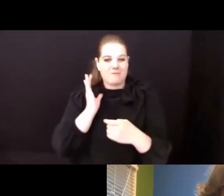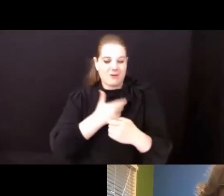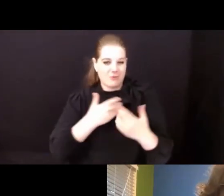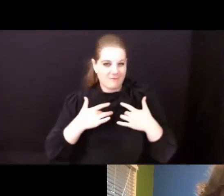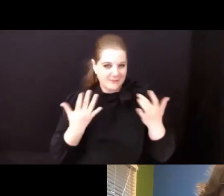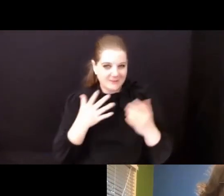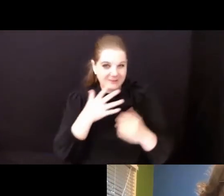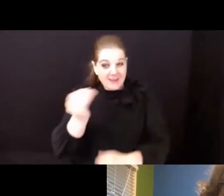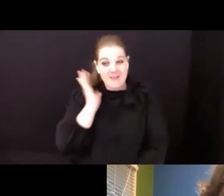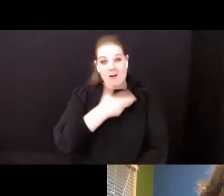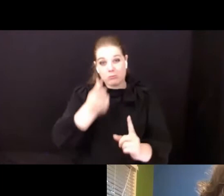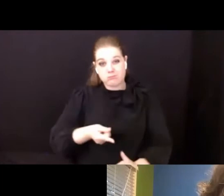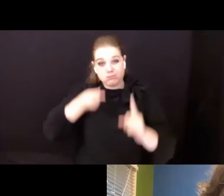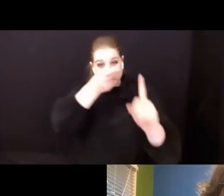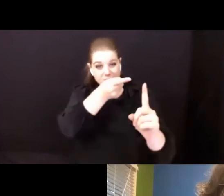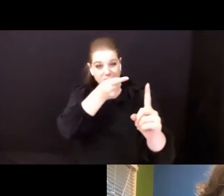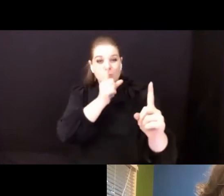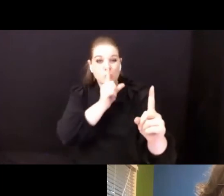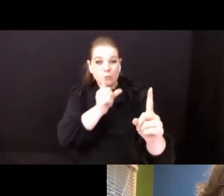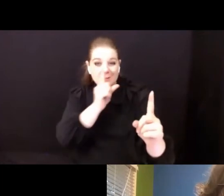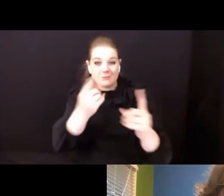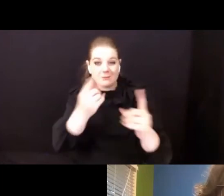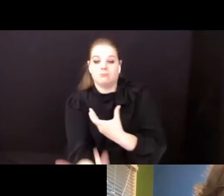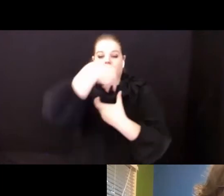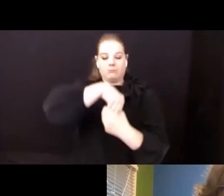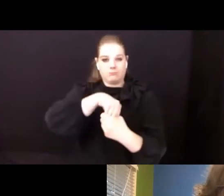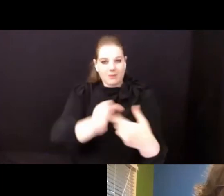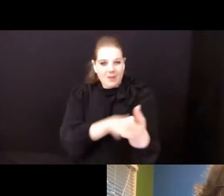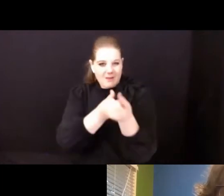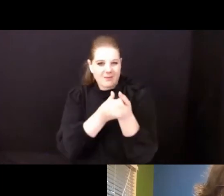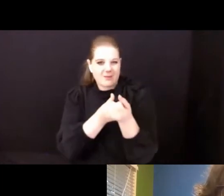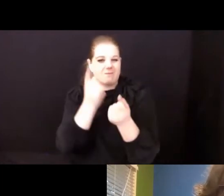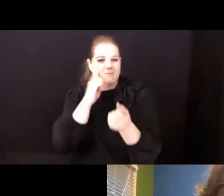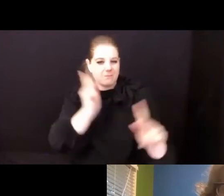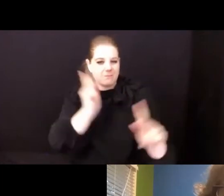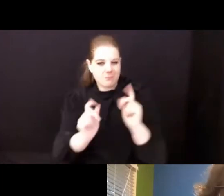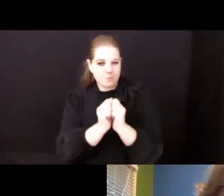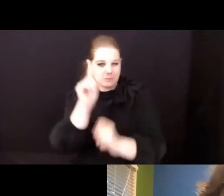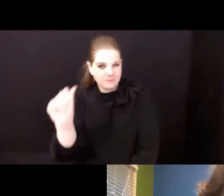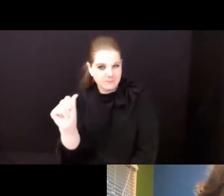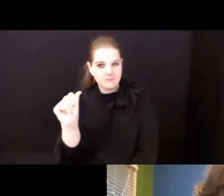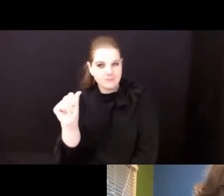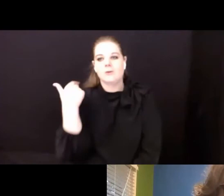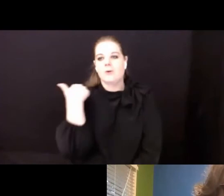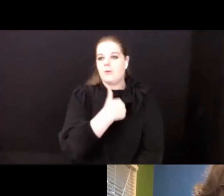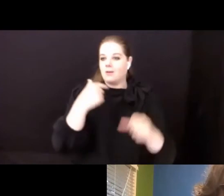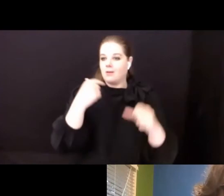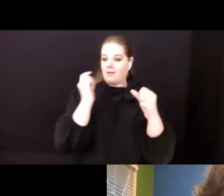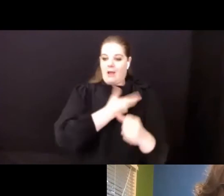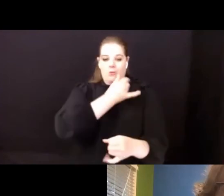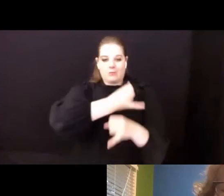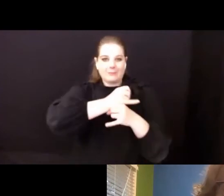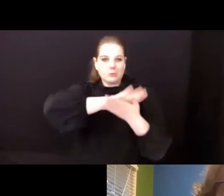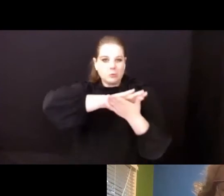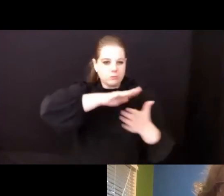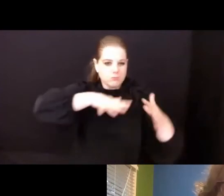Really is about inclusion and advocacy for people with disabilities, so that we can have inclusive campuses